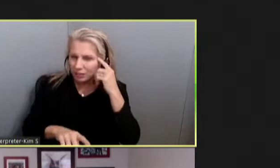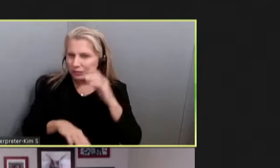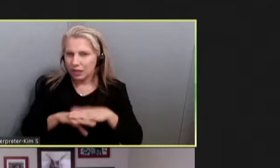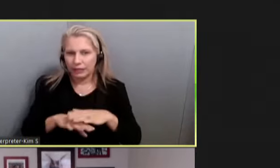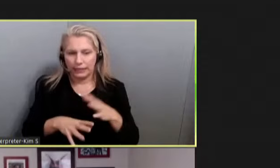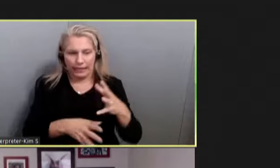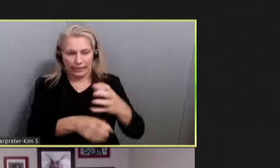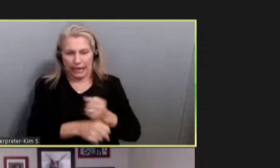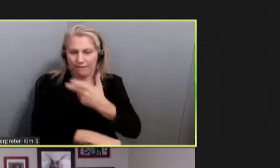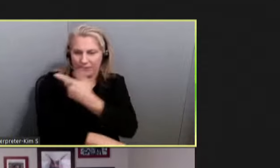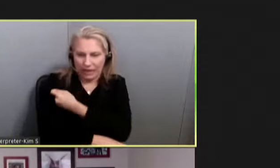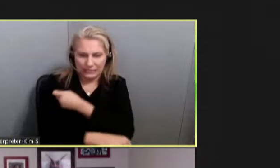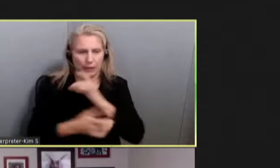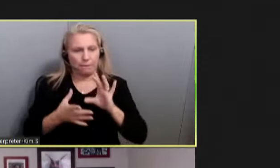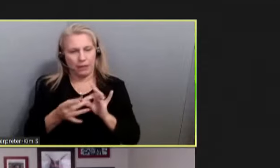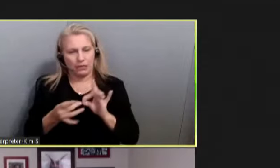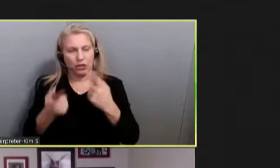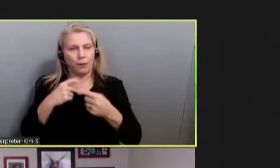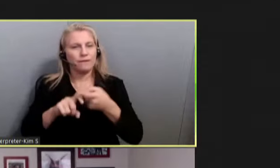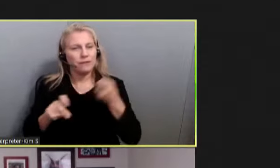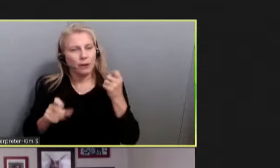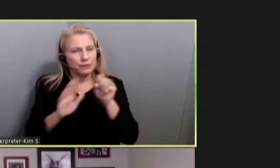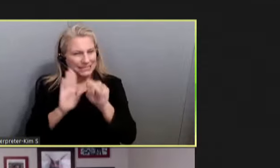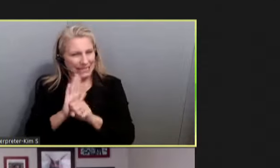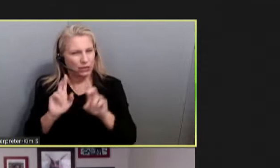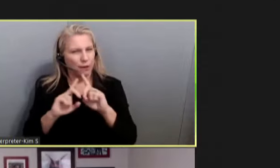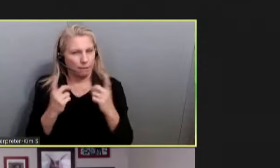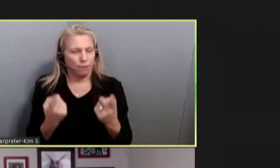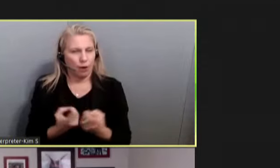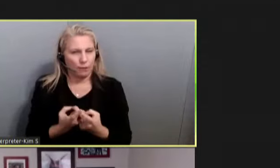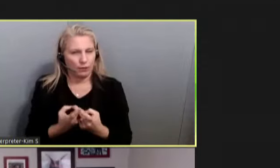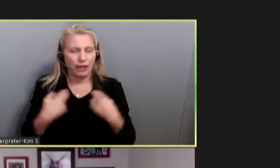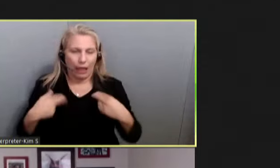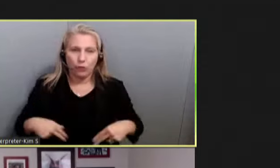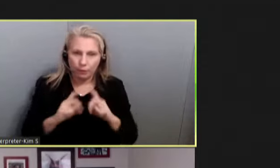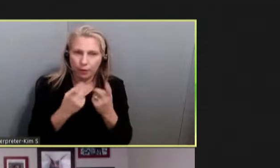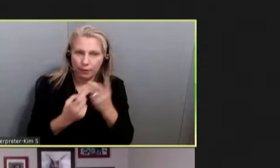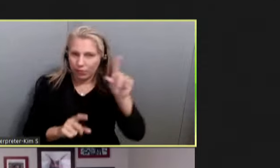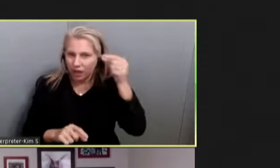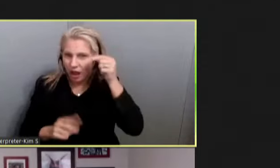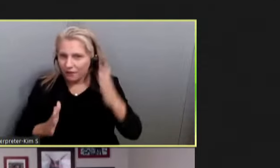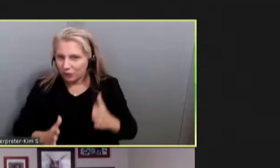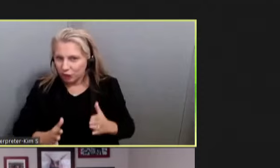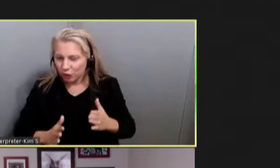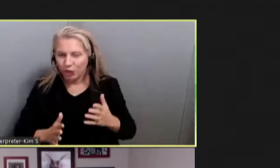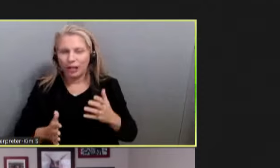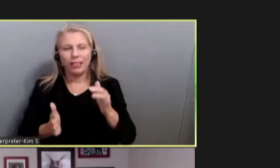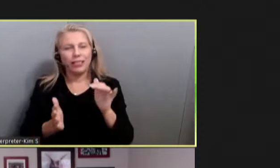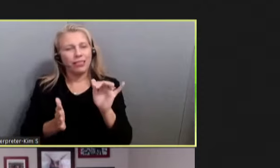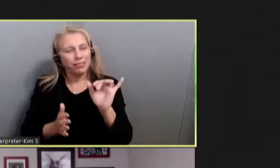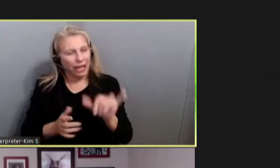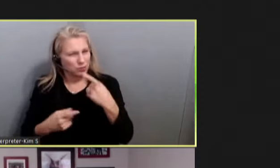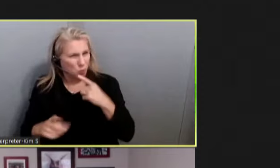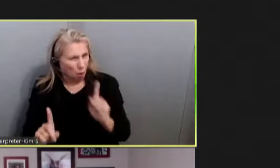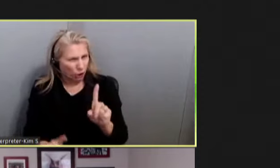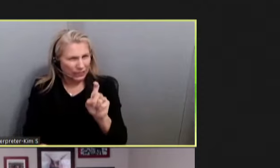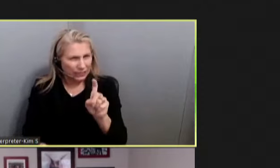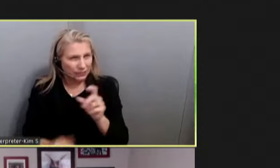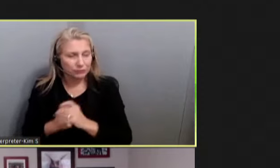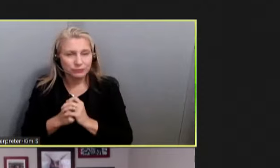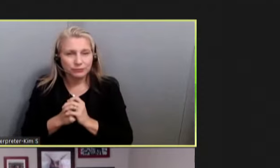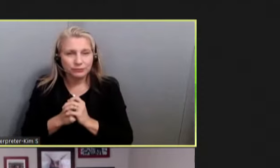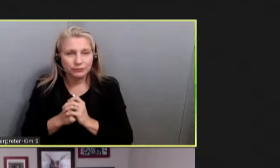get vaccinated message coming from the state department, the state health department, and the governor. Is that working?